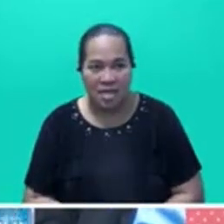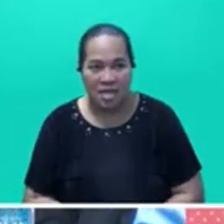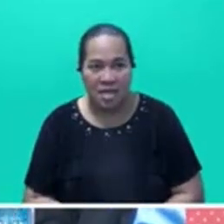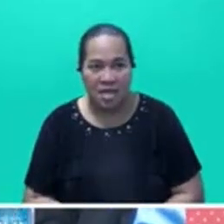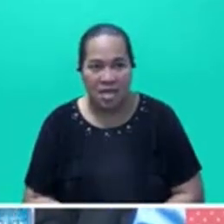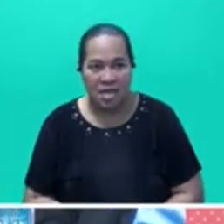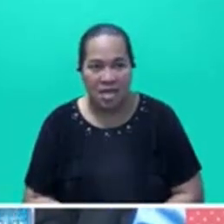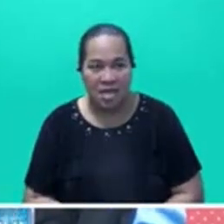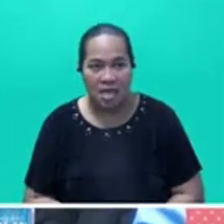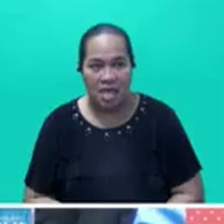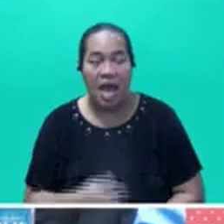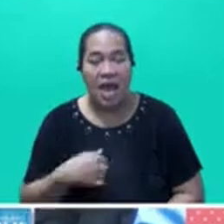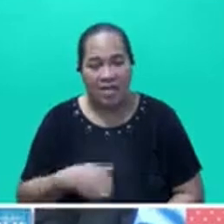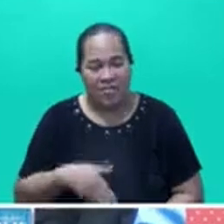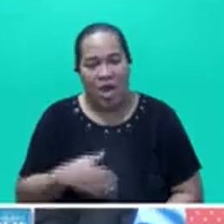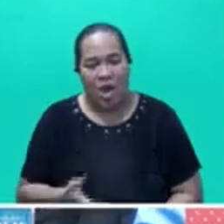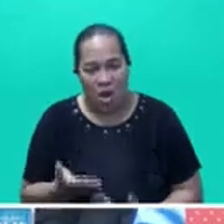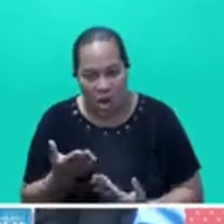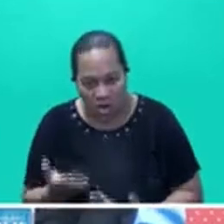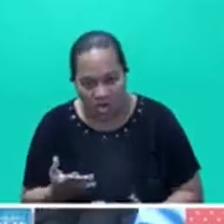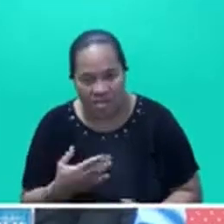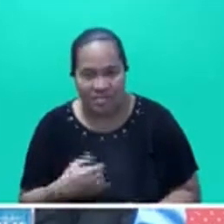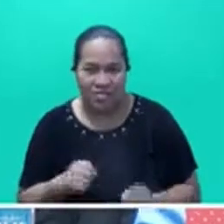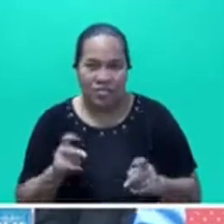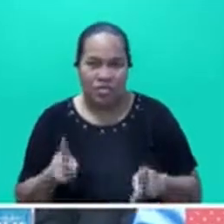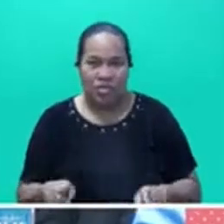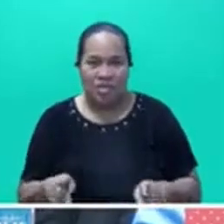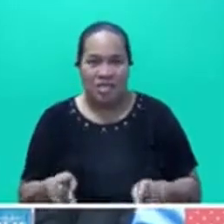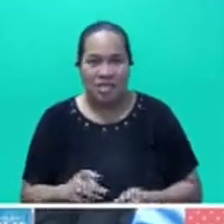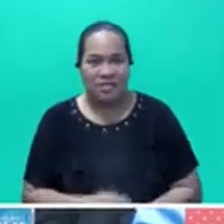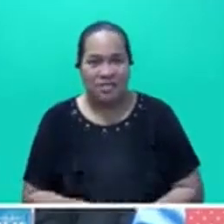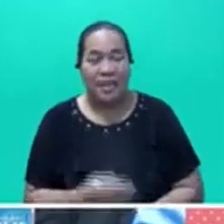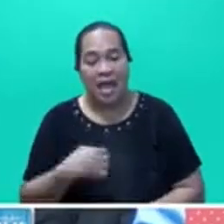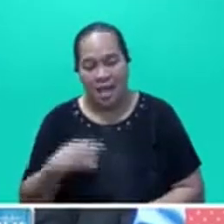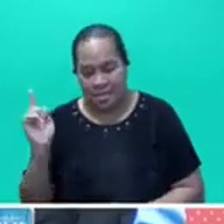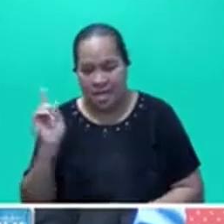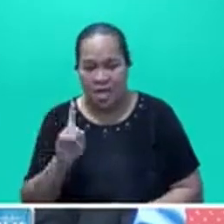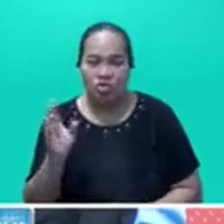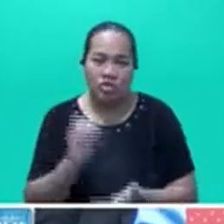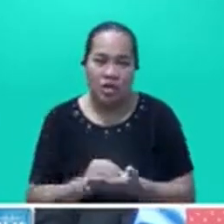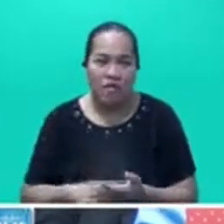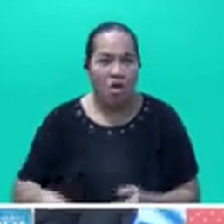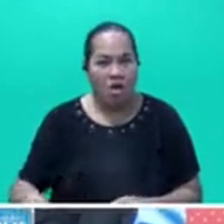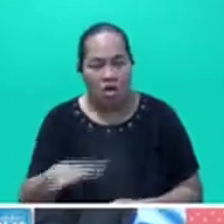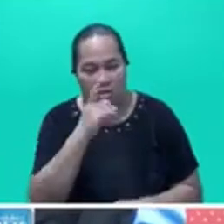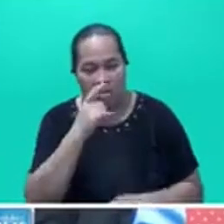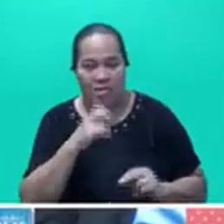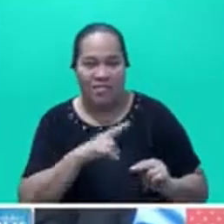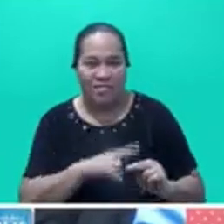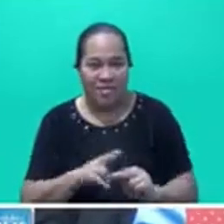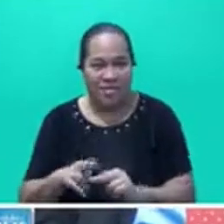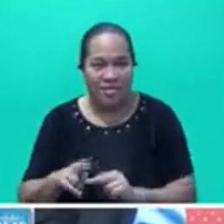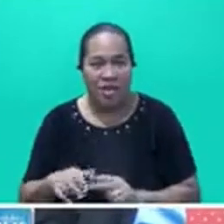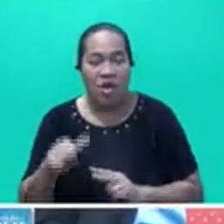I am indeed honored and privileged for this opportunity. I'm here to serve all Fijians, and of course, being